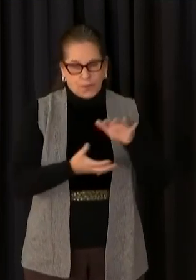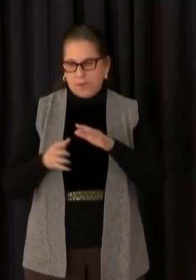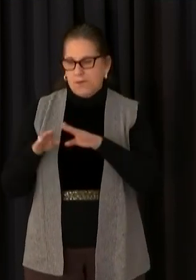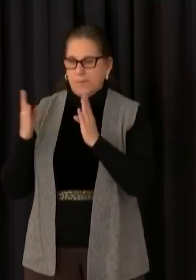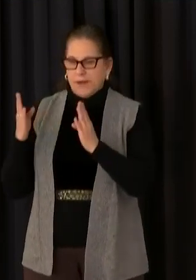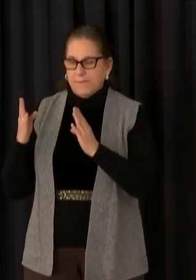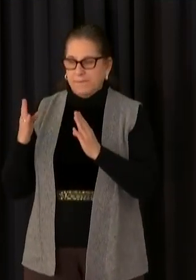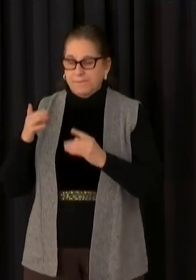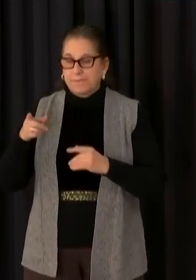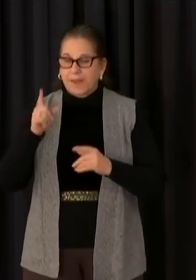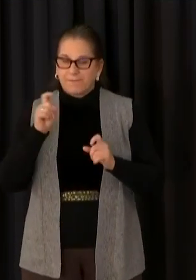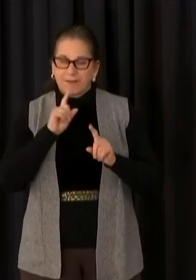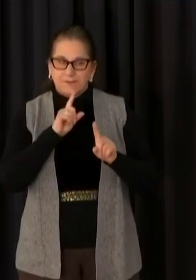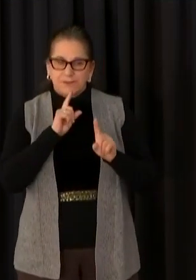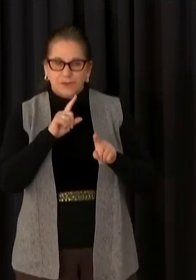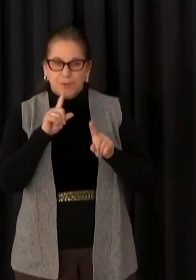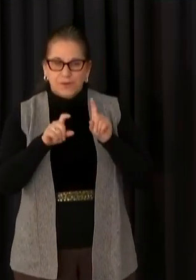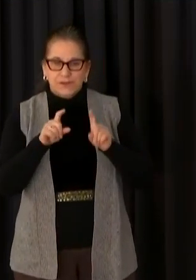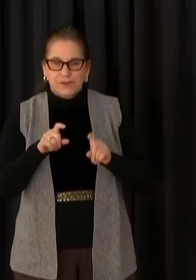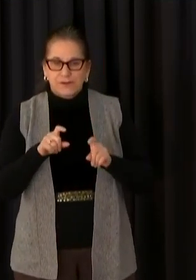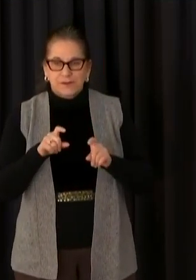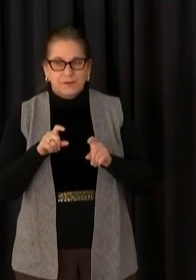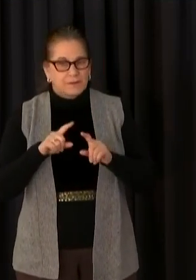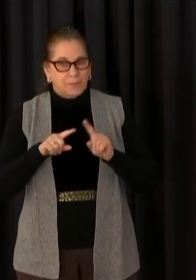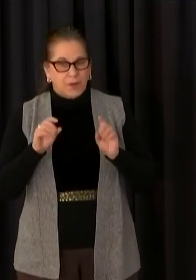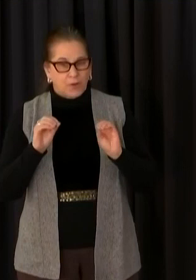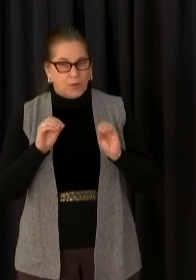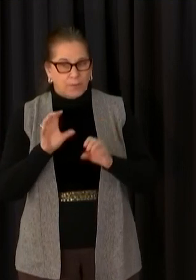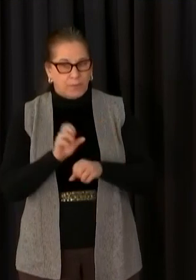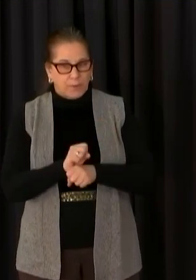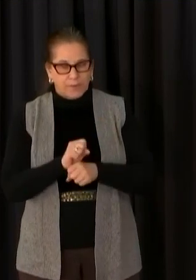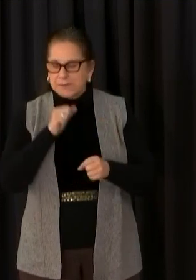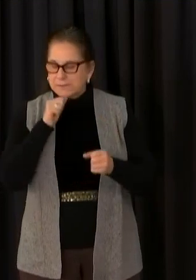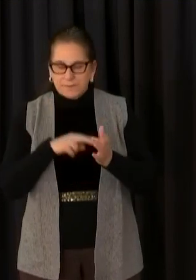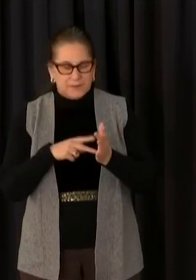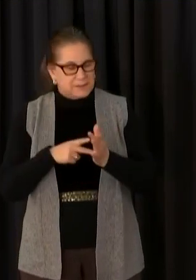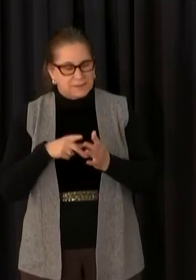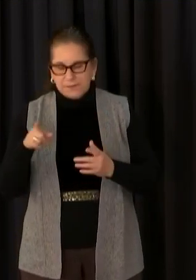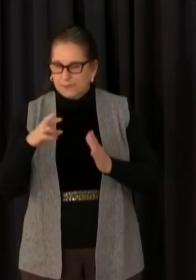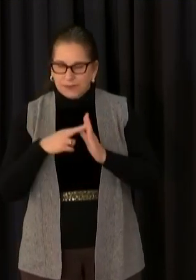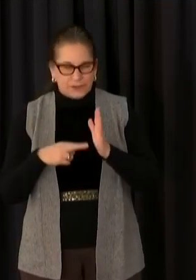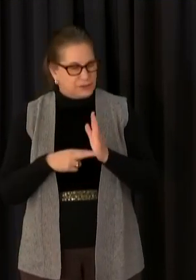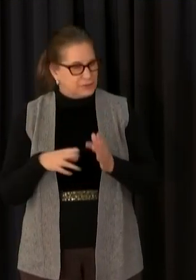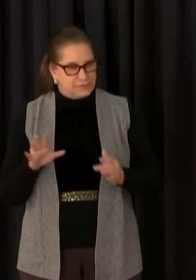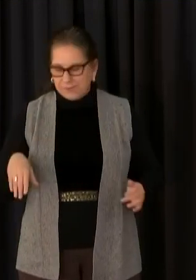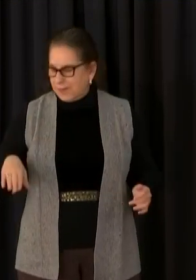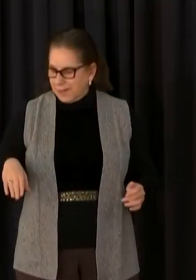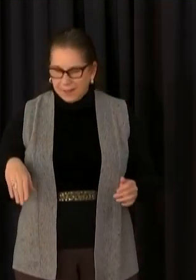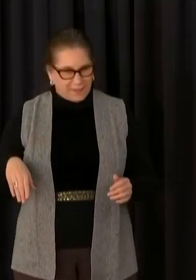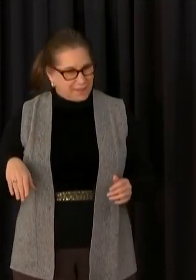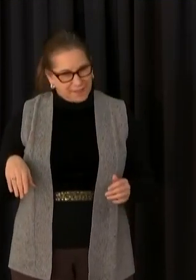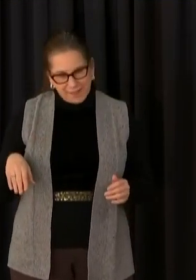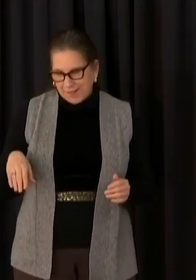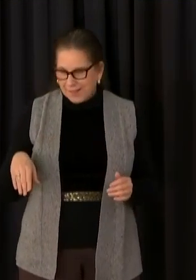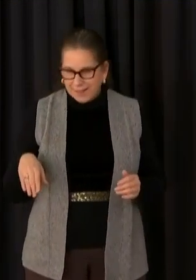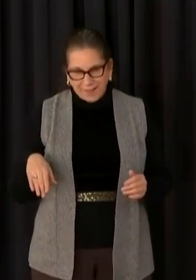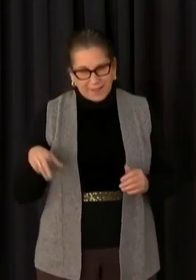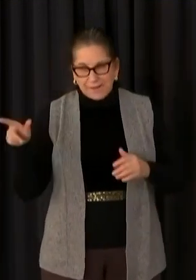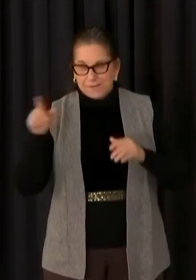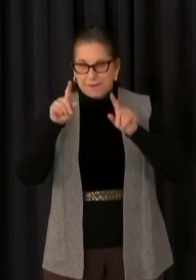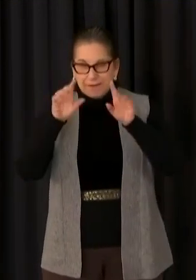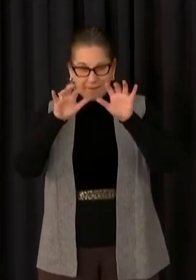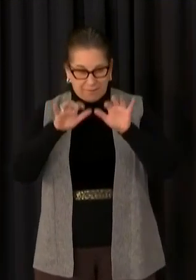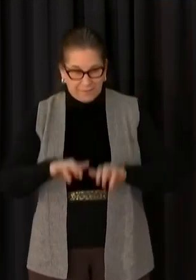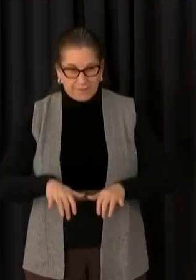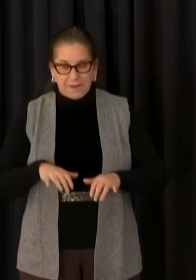been scheduled for vaccination, you don't have a confirmation code. None of that is complete. So when we reopen the system for appointments, you will